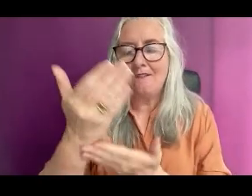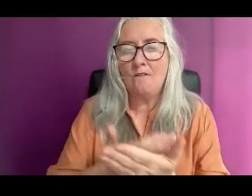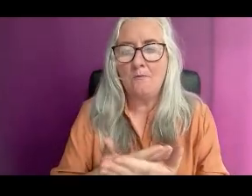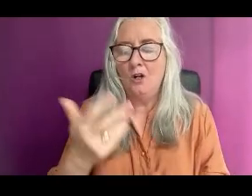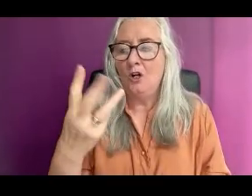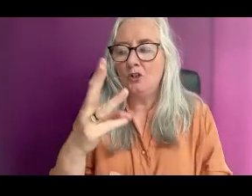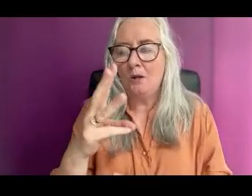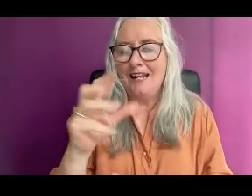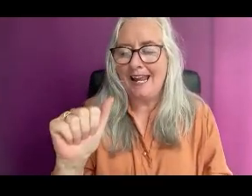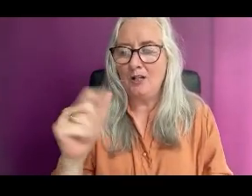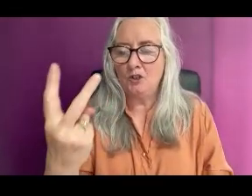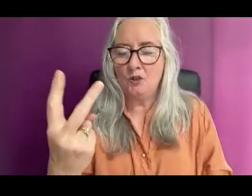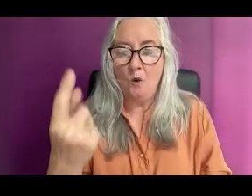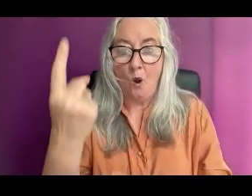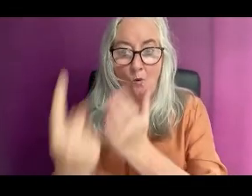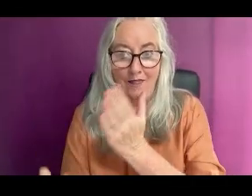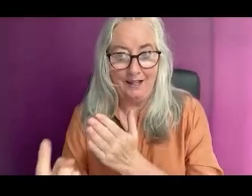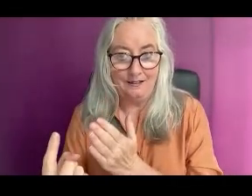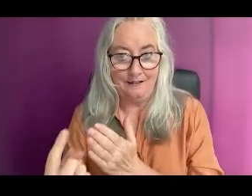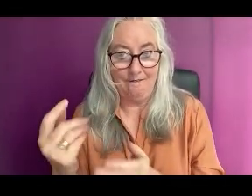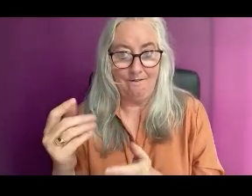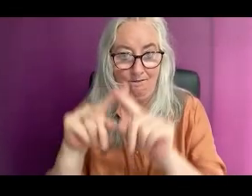through the WA2 form.